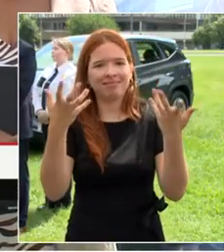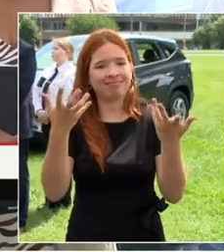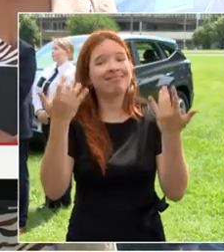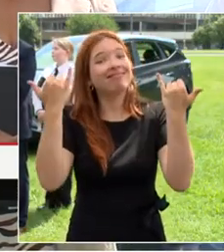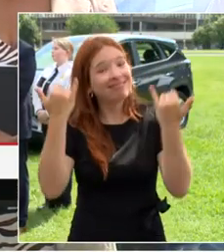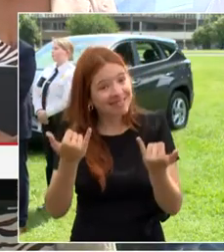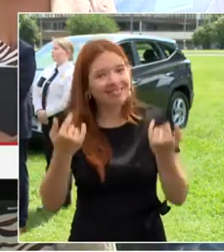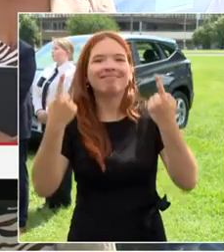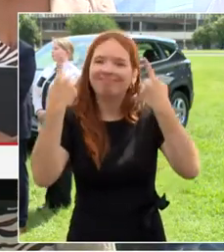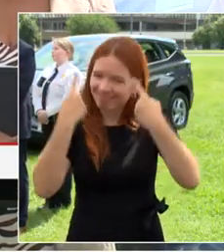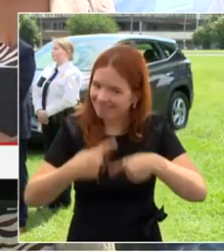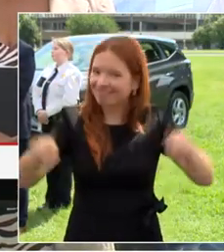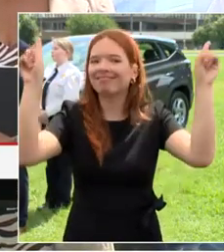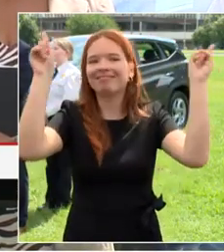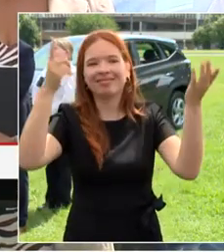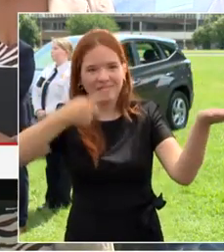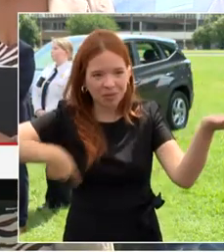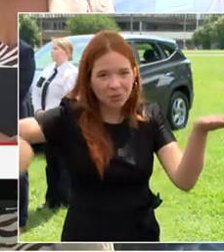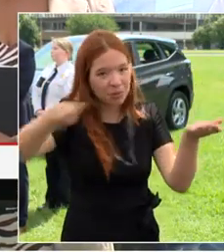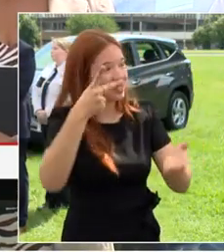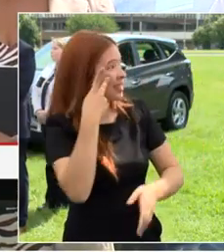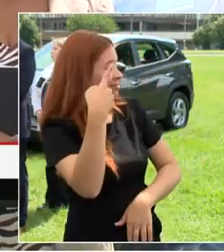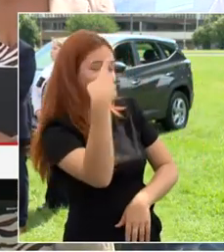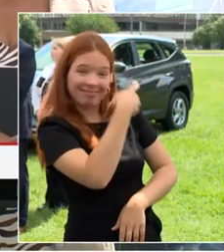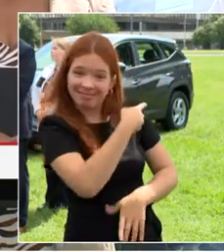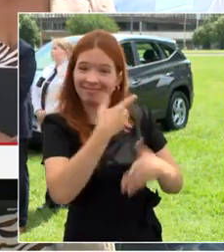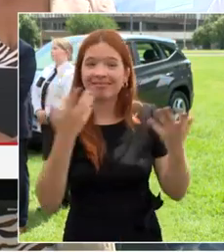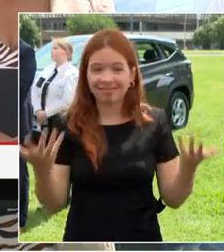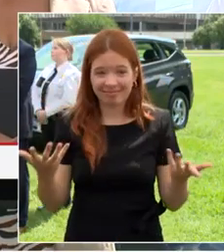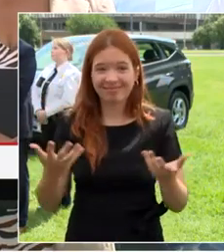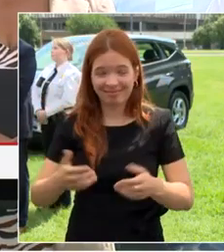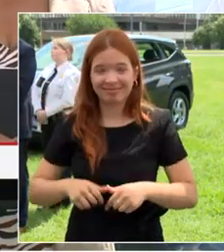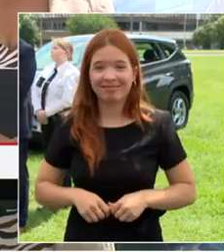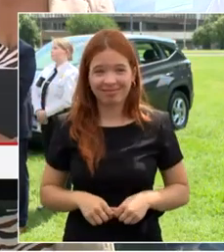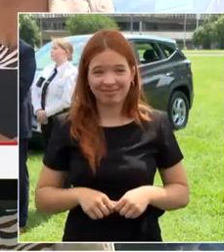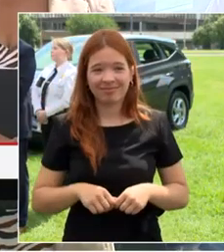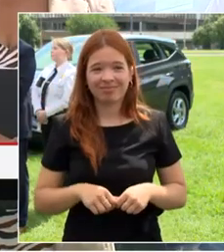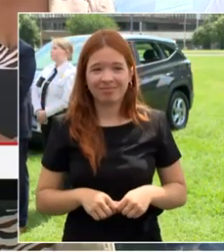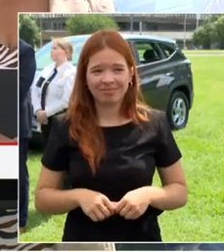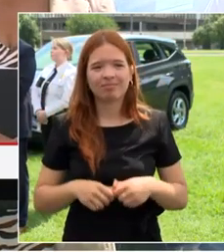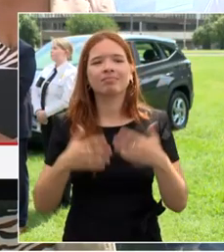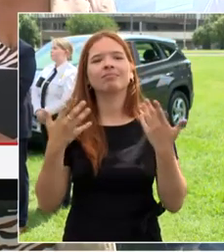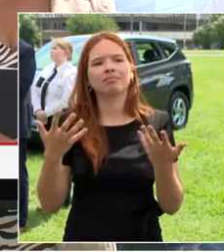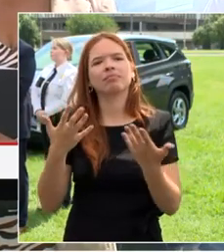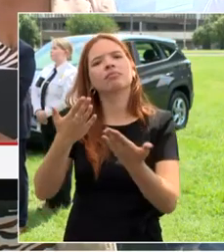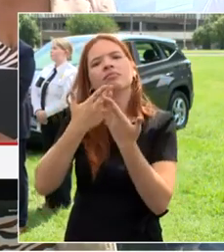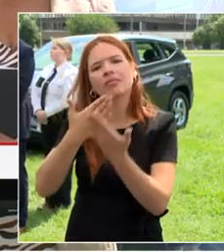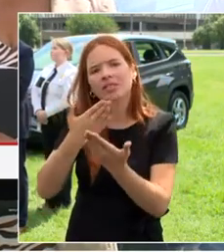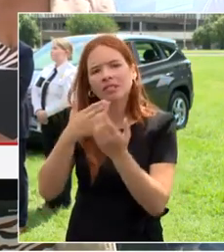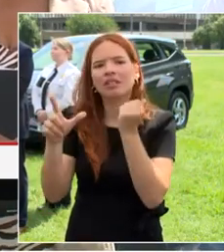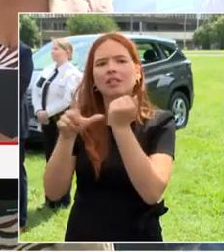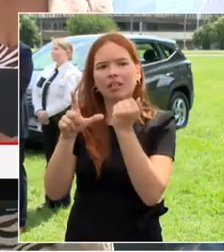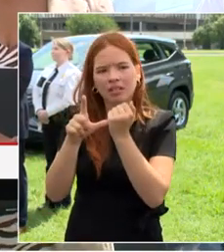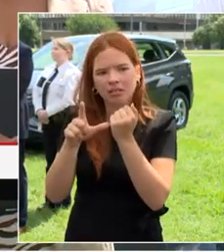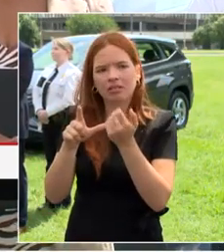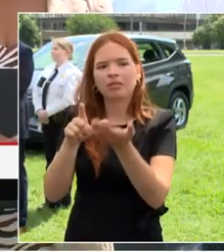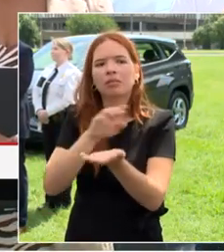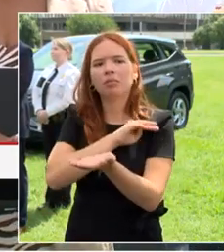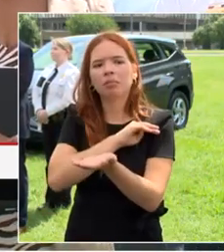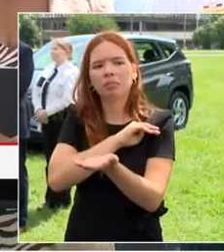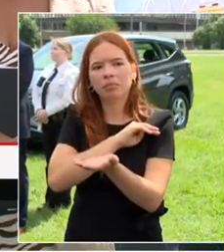mobile drive-through clinic in our community. I want to take a moment to thank Lieutenant Megan Mulrooney for this